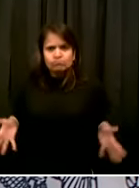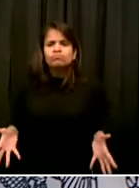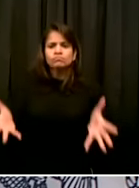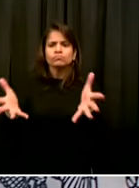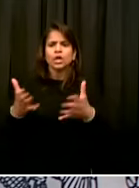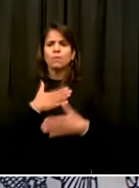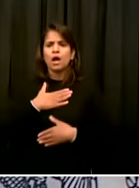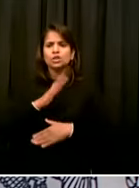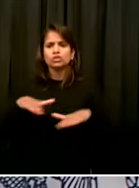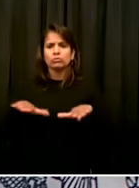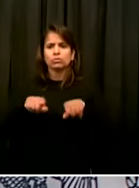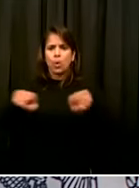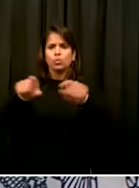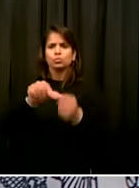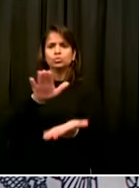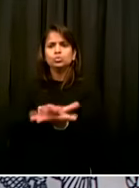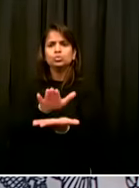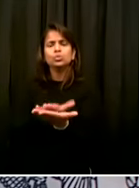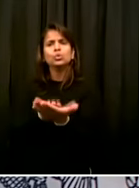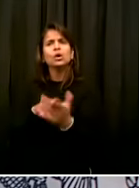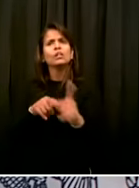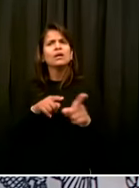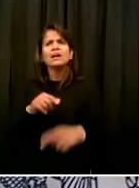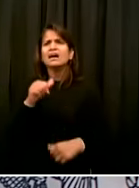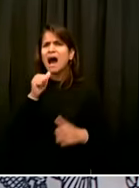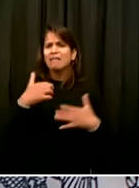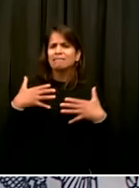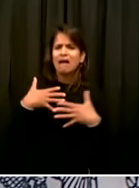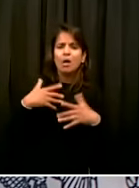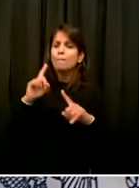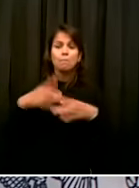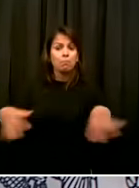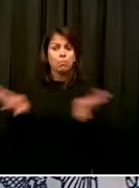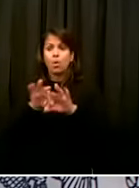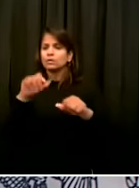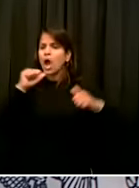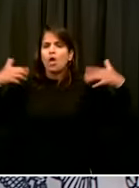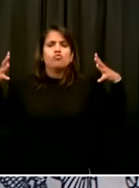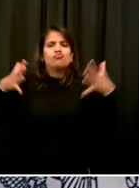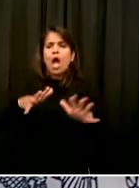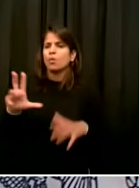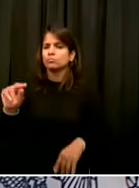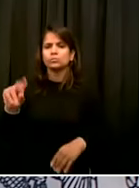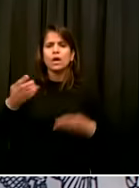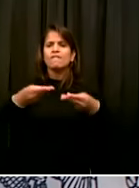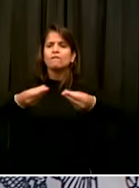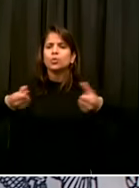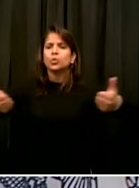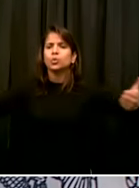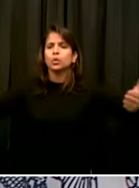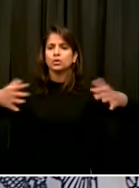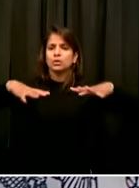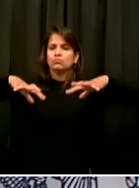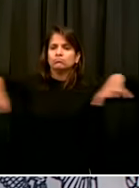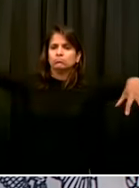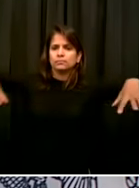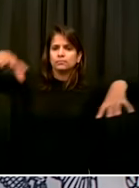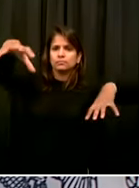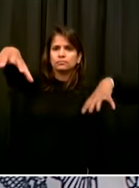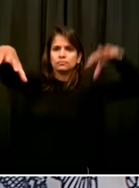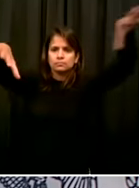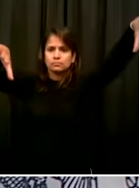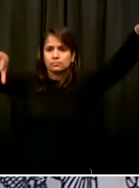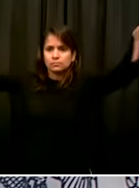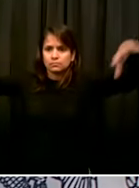that you're having 10 kids to a classroom, for example. Social distancing at all times. Everyone, adult and child, with a face covering.